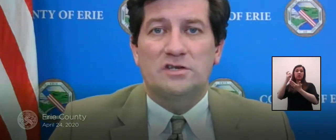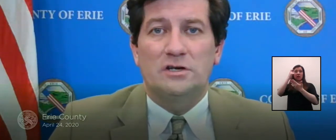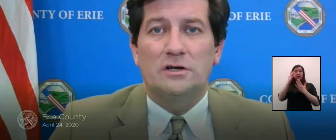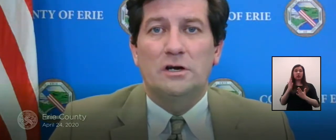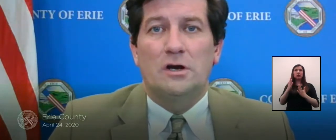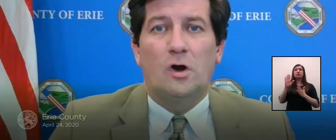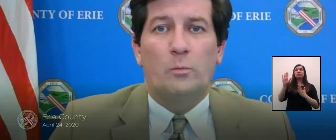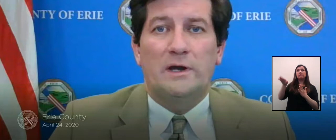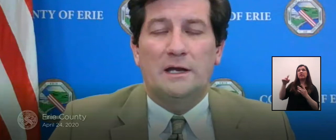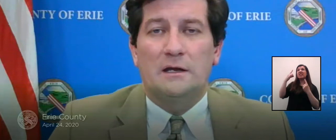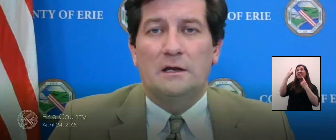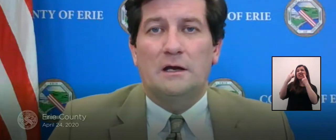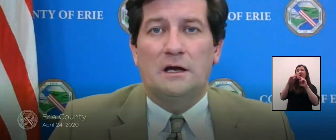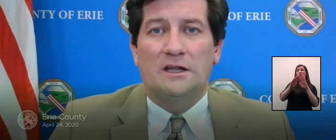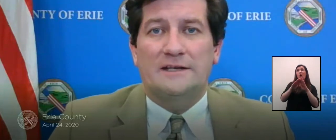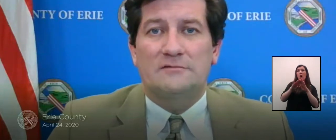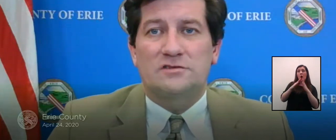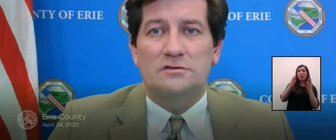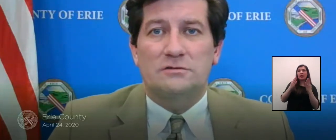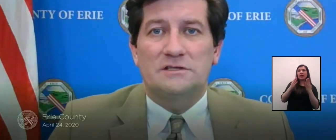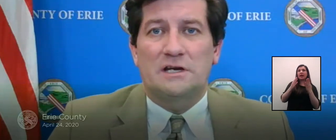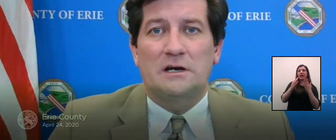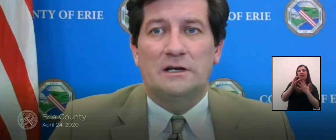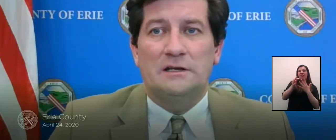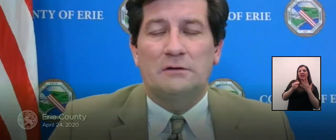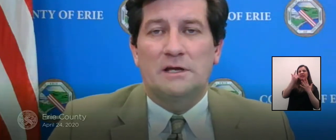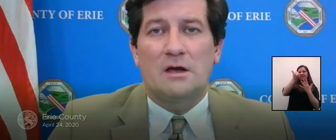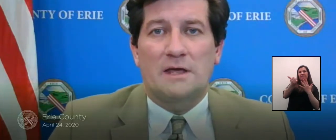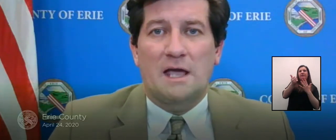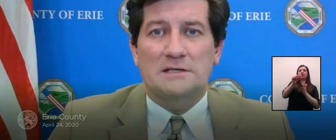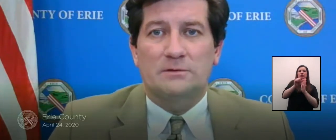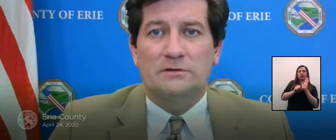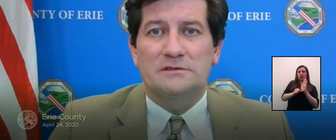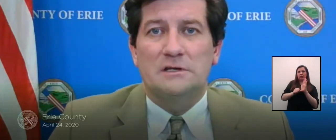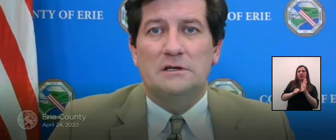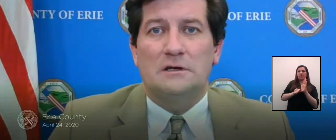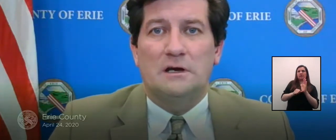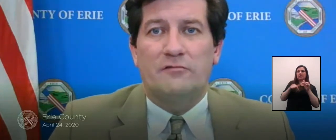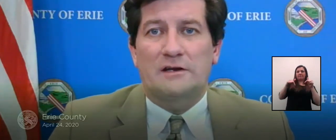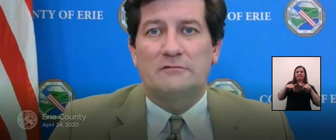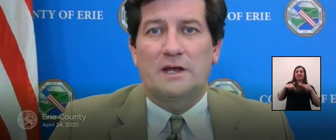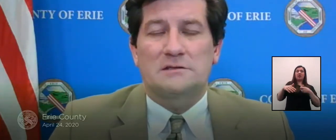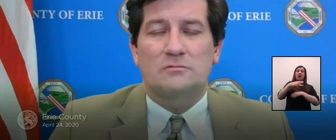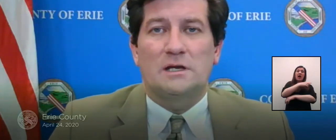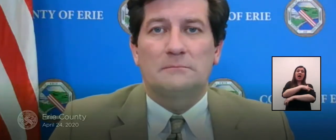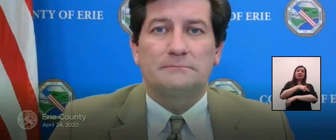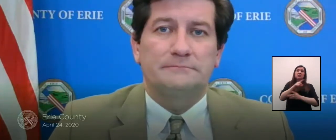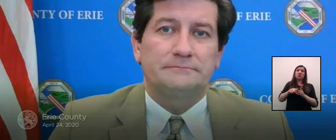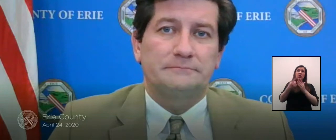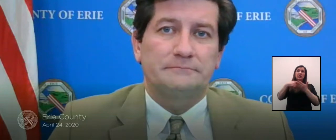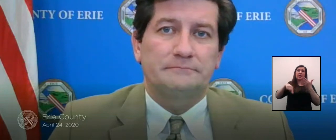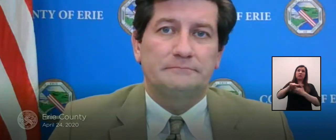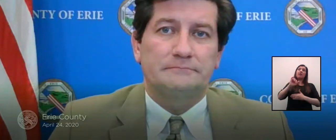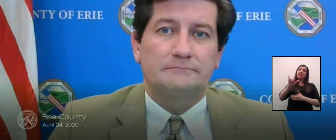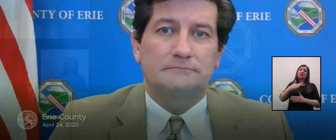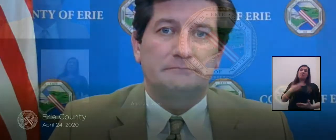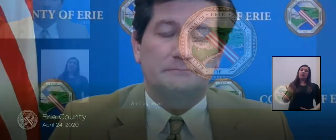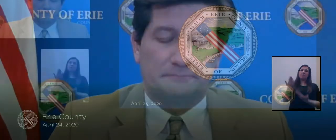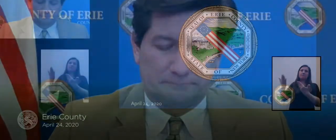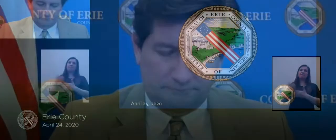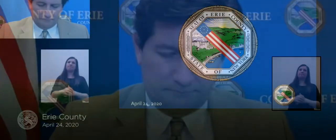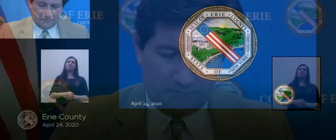to consider opening elective surgeries in the Erie County hospitals effective next week.